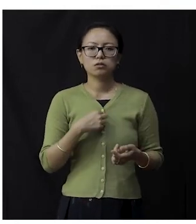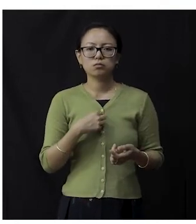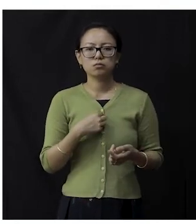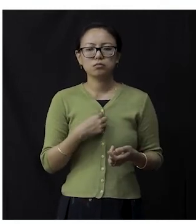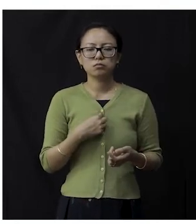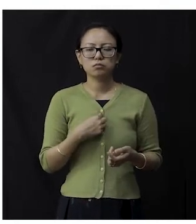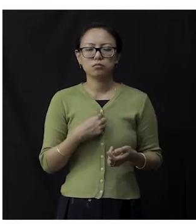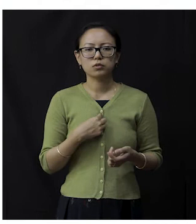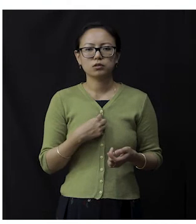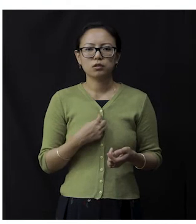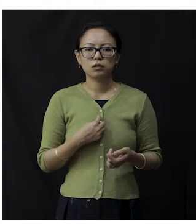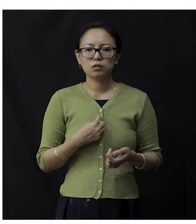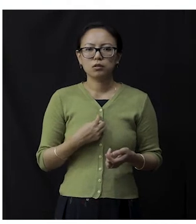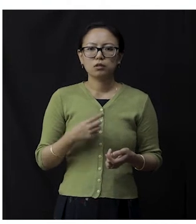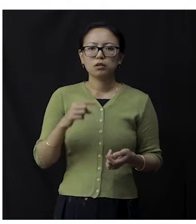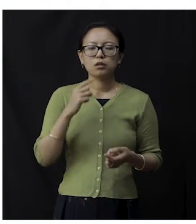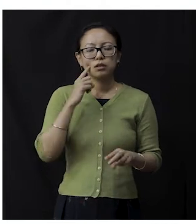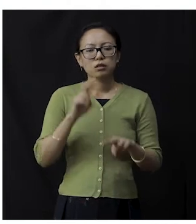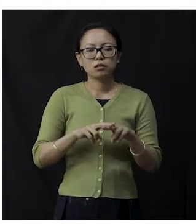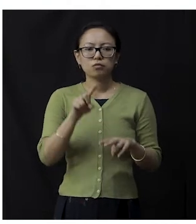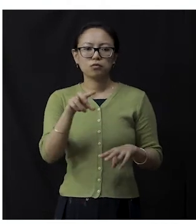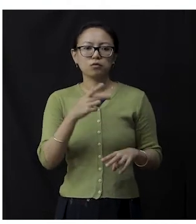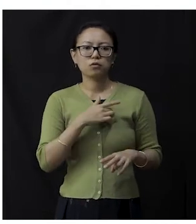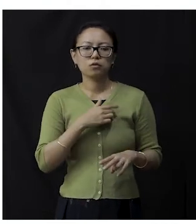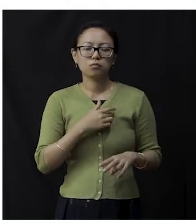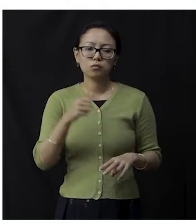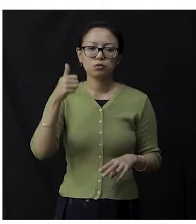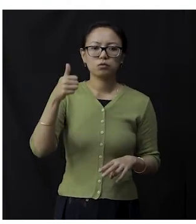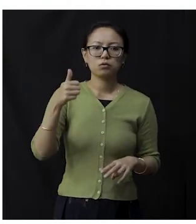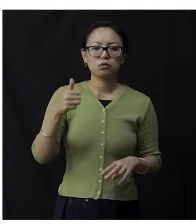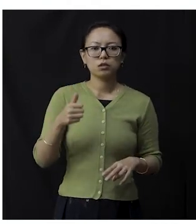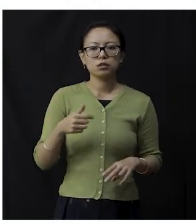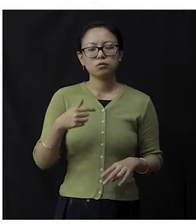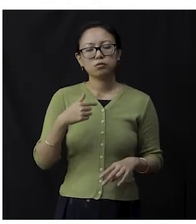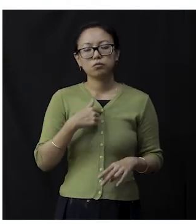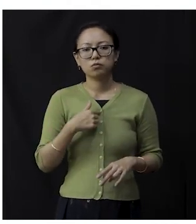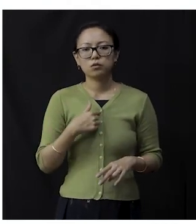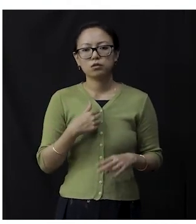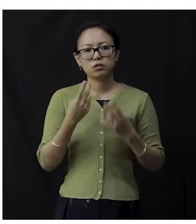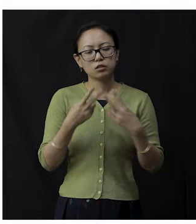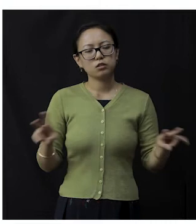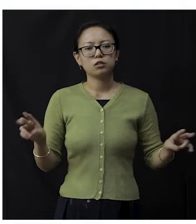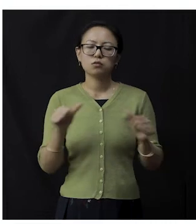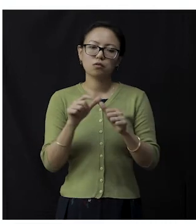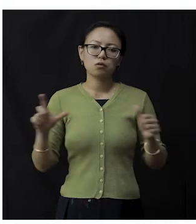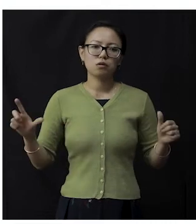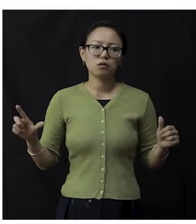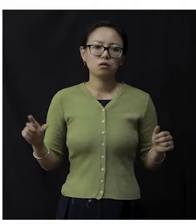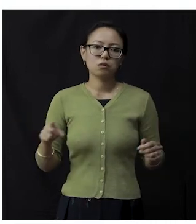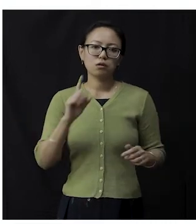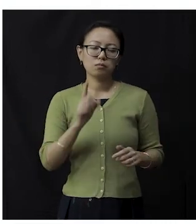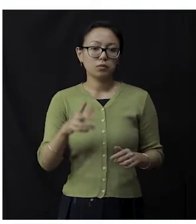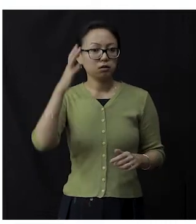in the village, can live happily ever after. But remember, you promised that you are going to